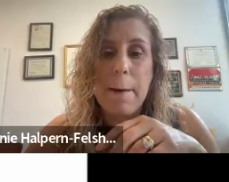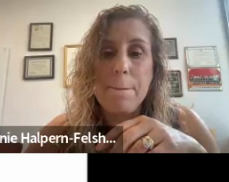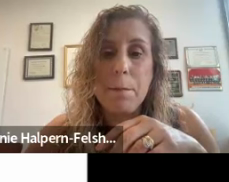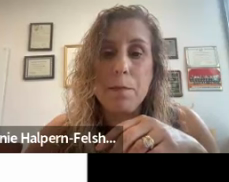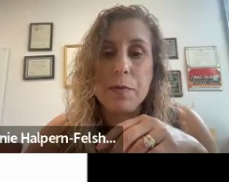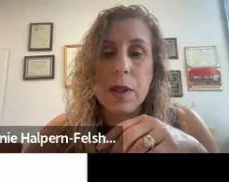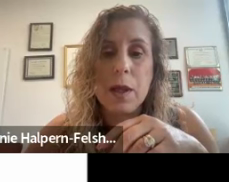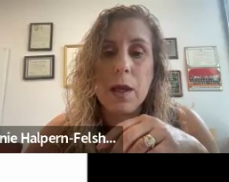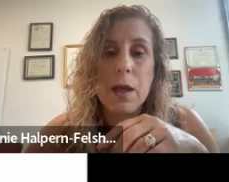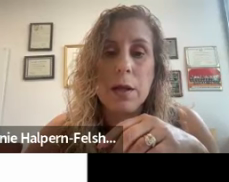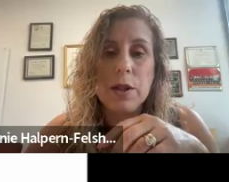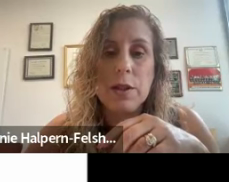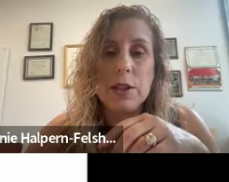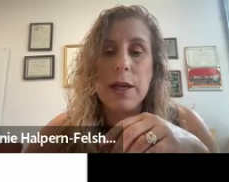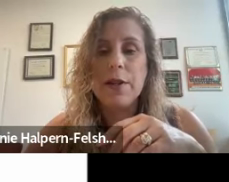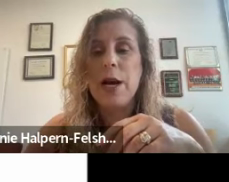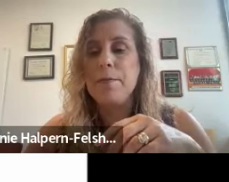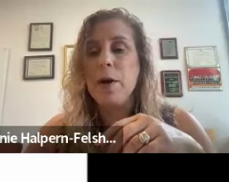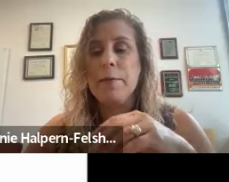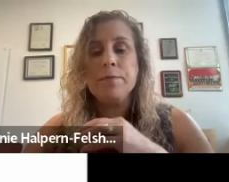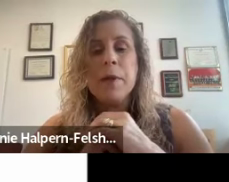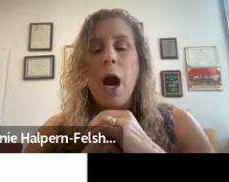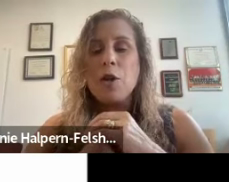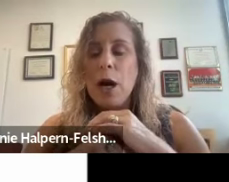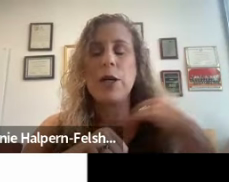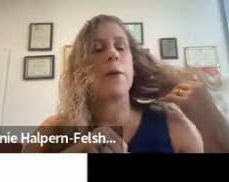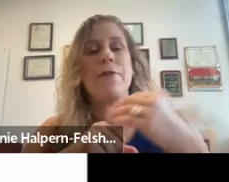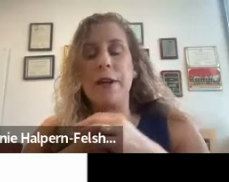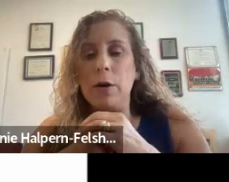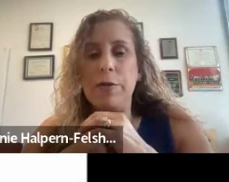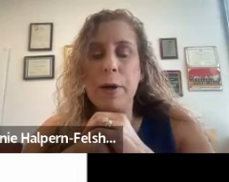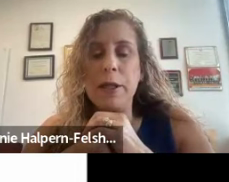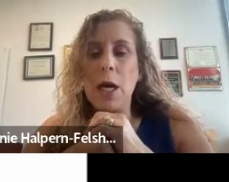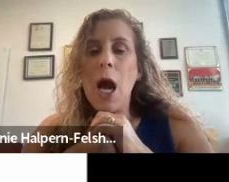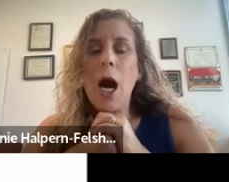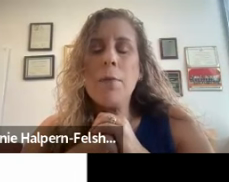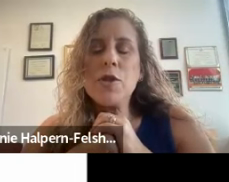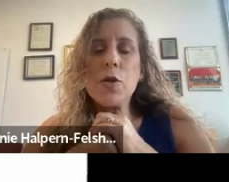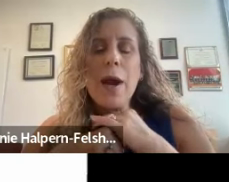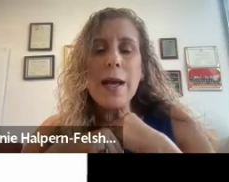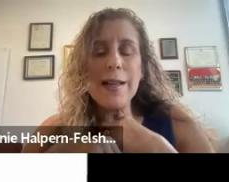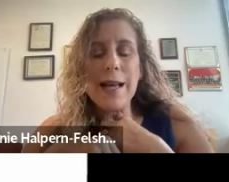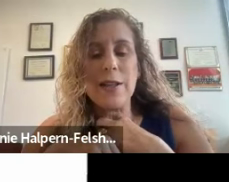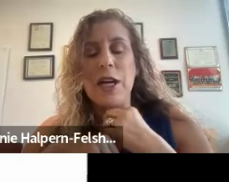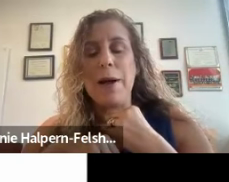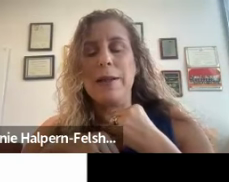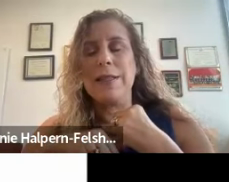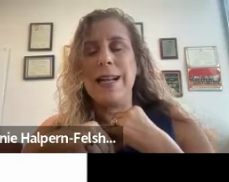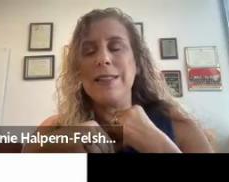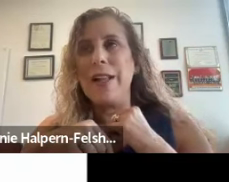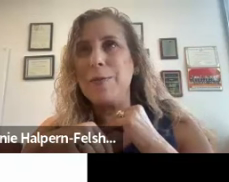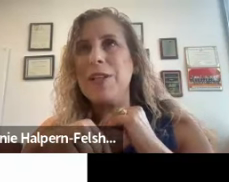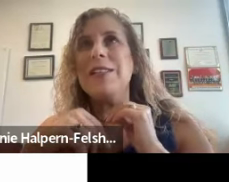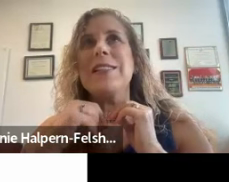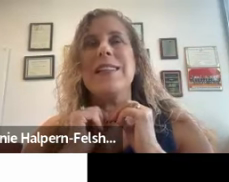later. Sorry, just looking at the chat. All right. I'll talk about fentanyl in a few minutes. So the way I like to think about this,